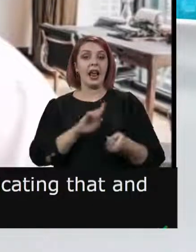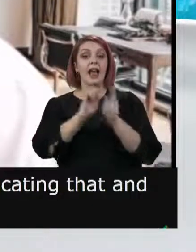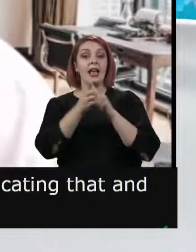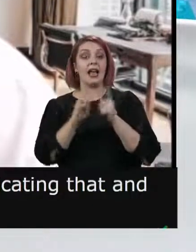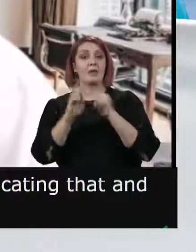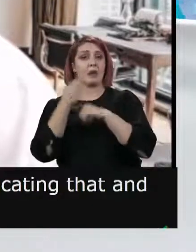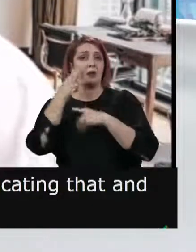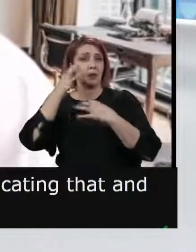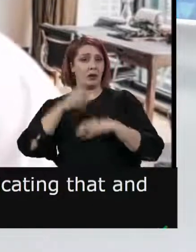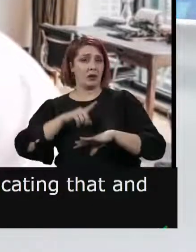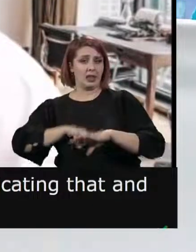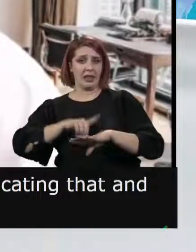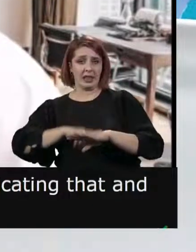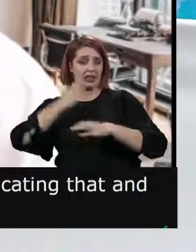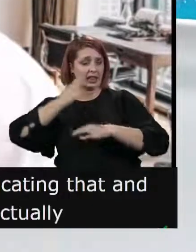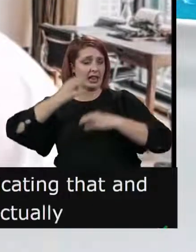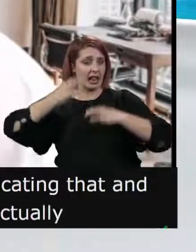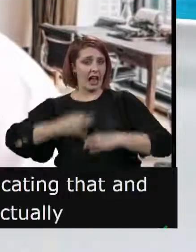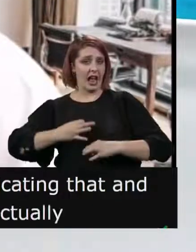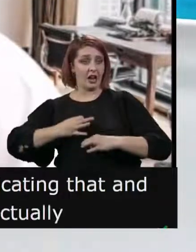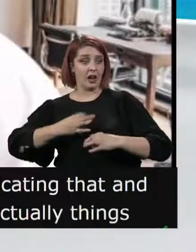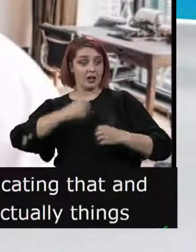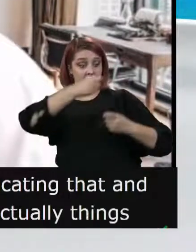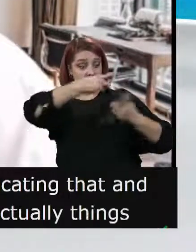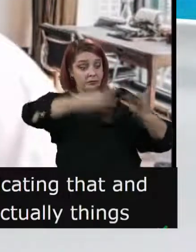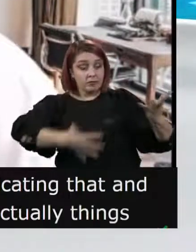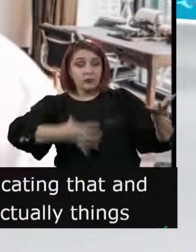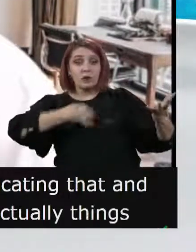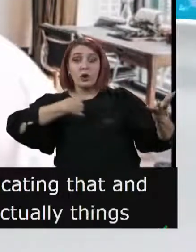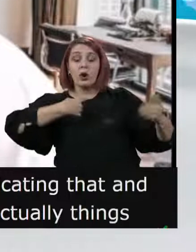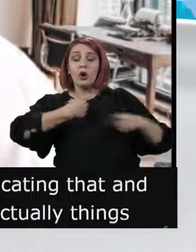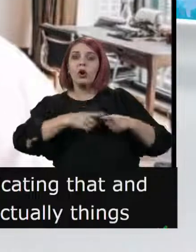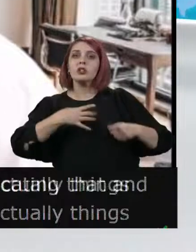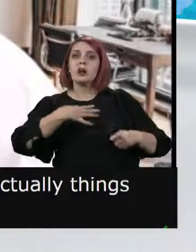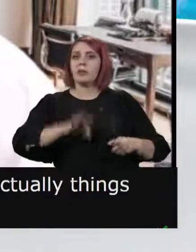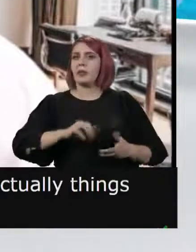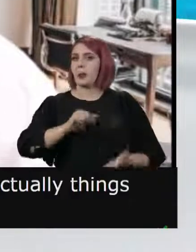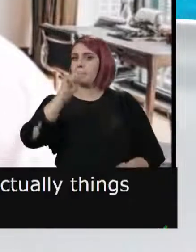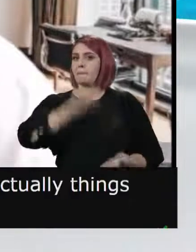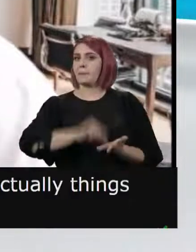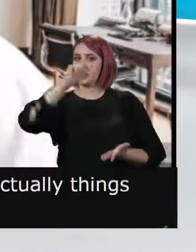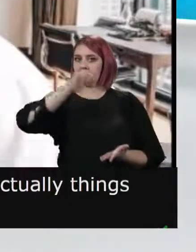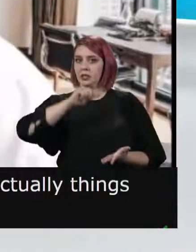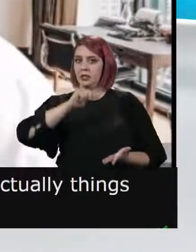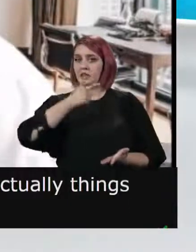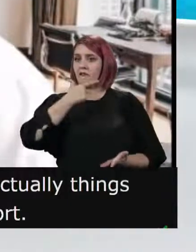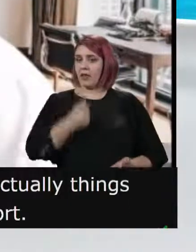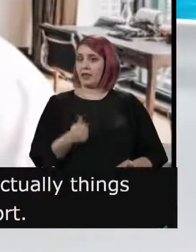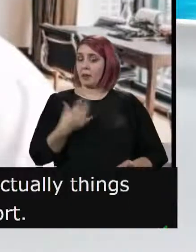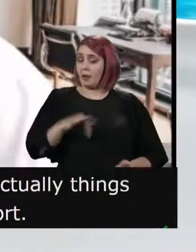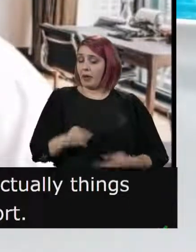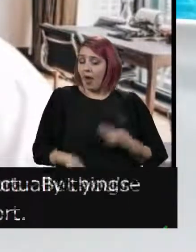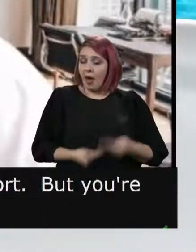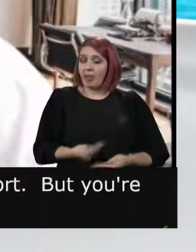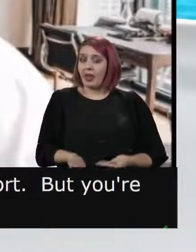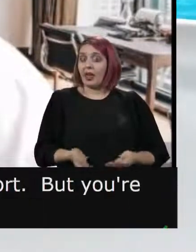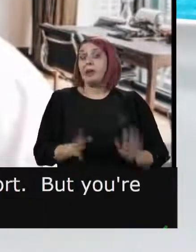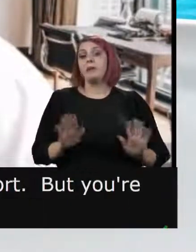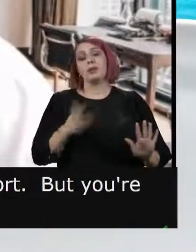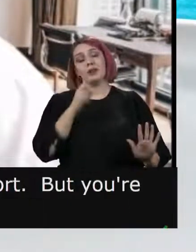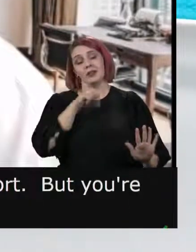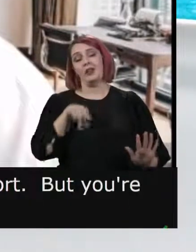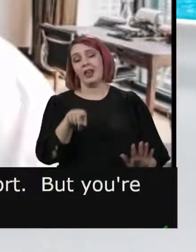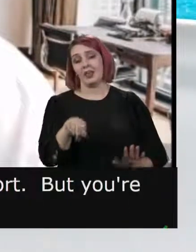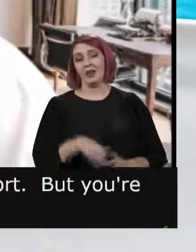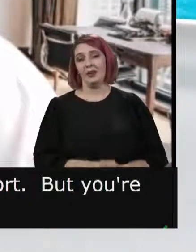Actually, things that could be done quite quickly and easily within transport. But you're right, things like the autonomous vehicles are probably longer